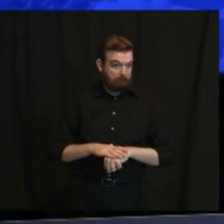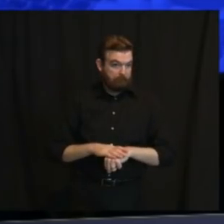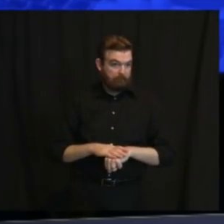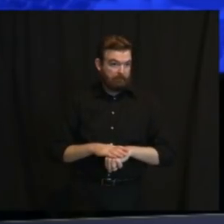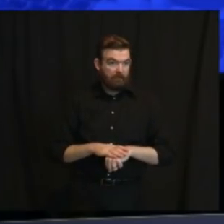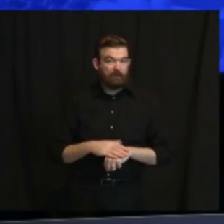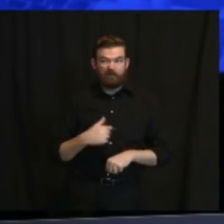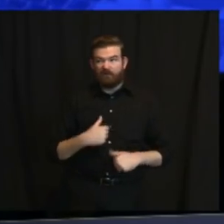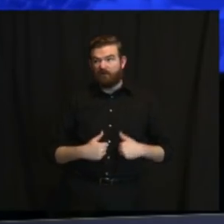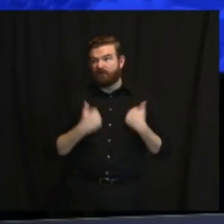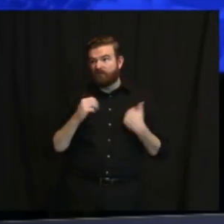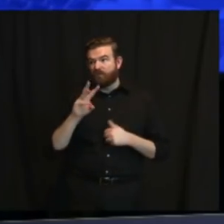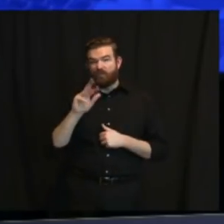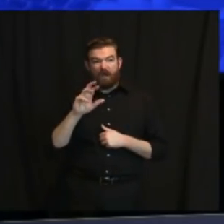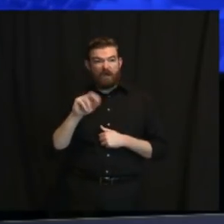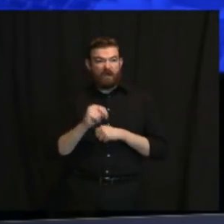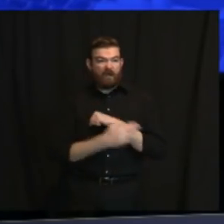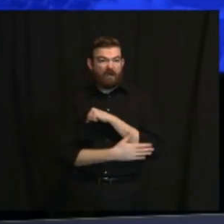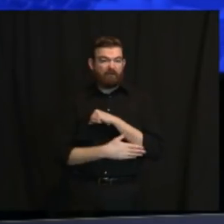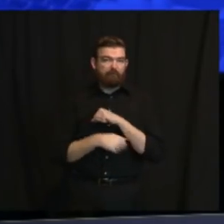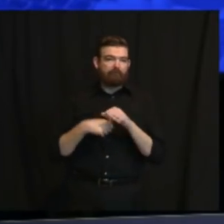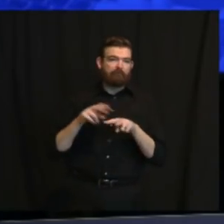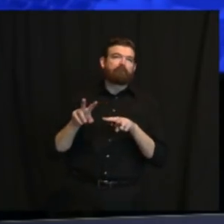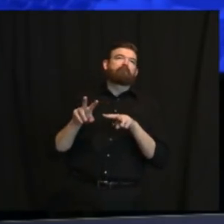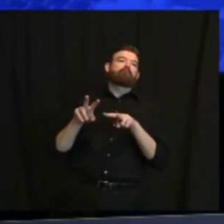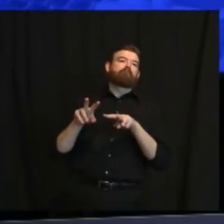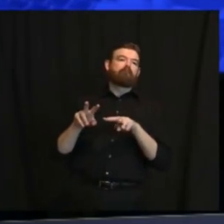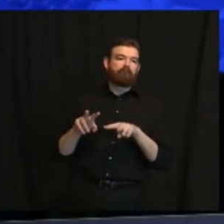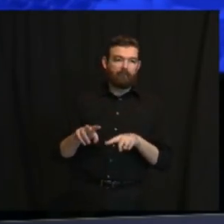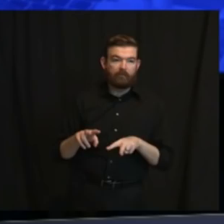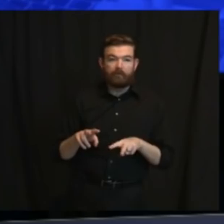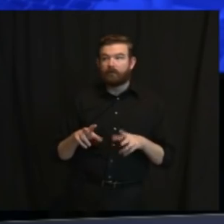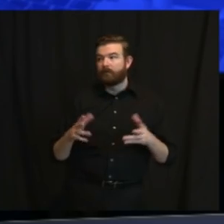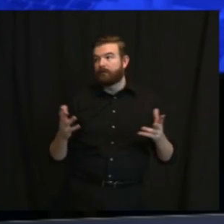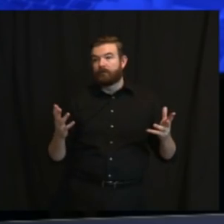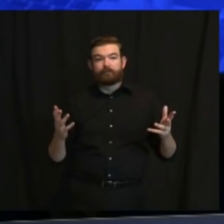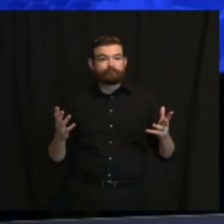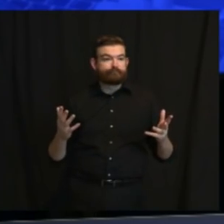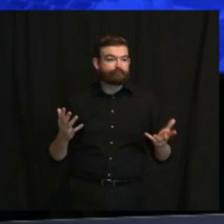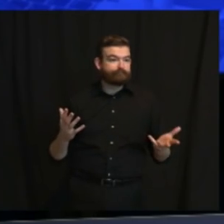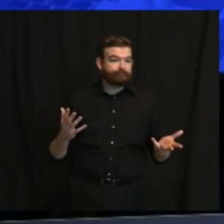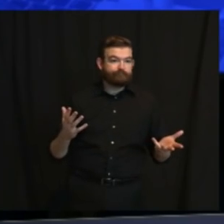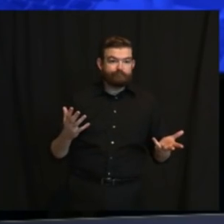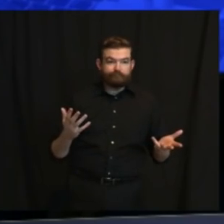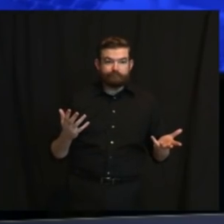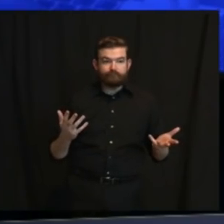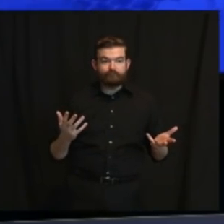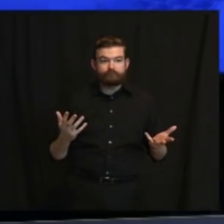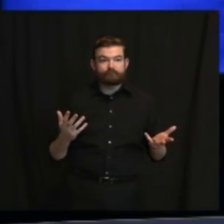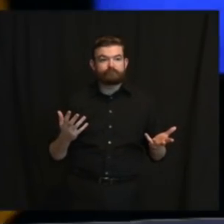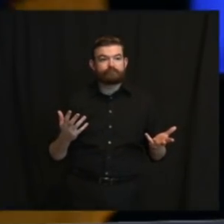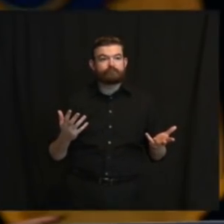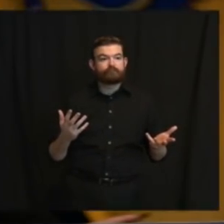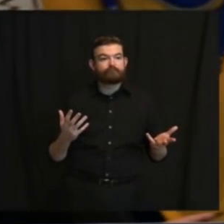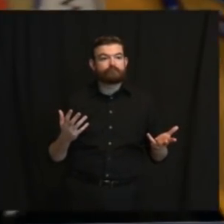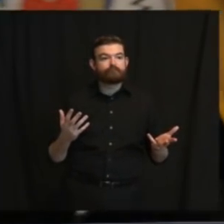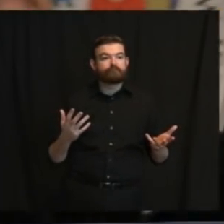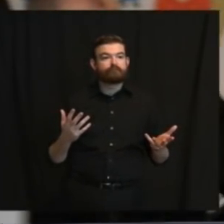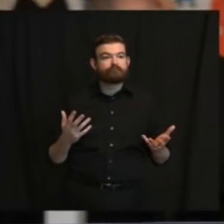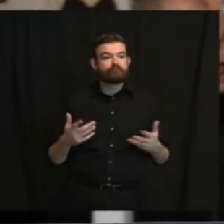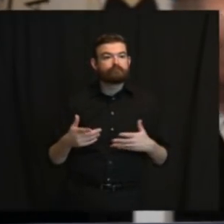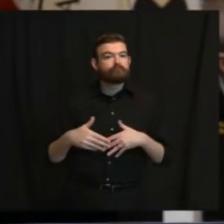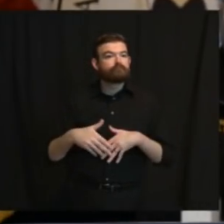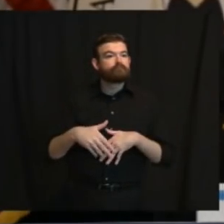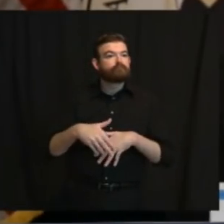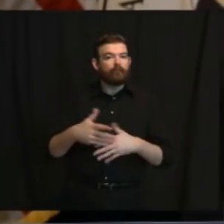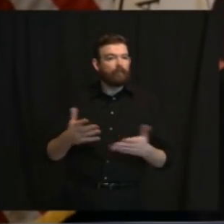So the fact that we haven't talked about brining this winter is amazing, but here we are in May. Here we are in May. Dusting